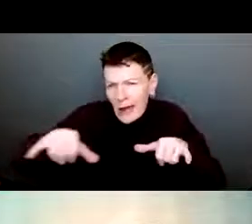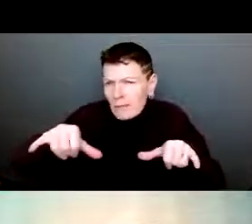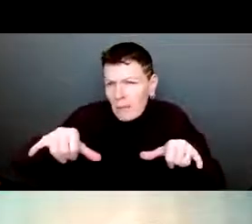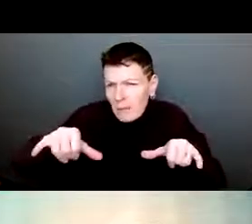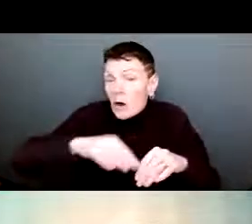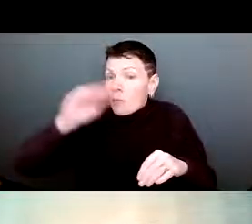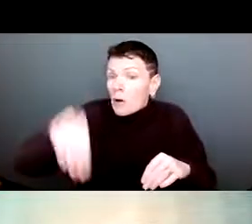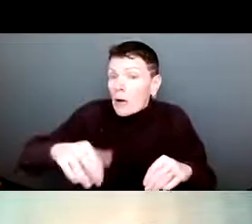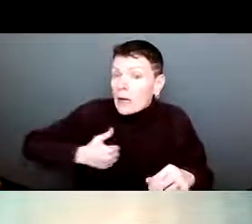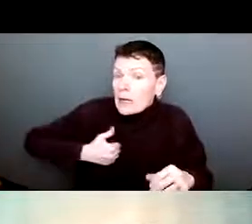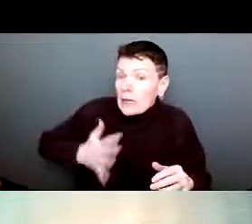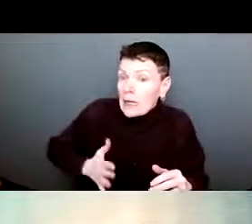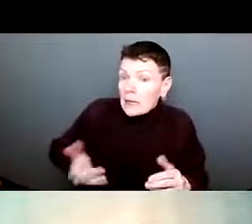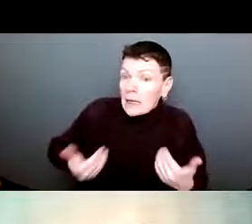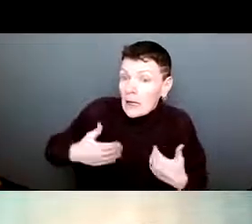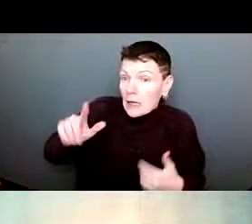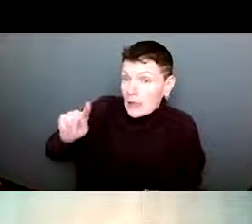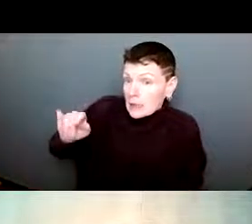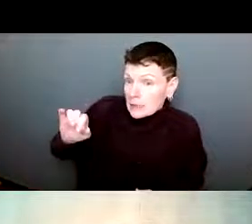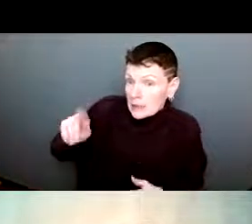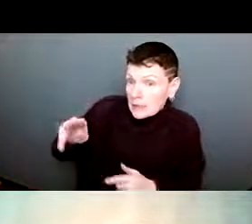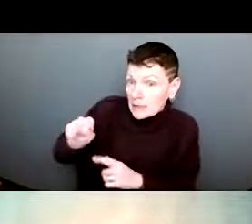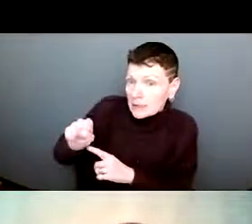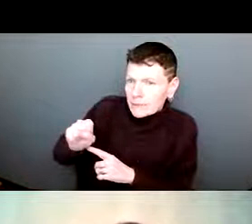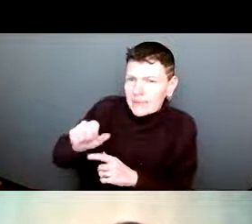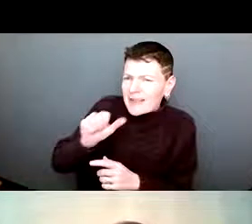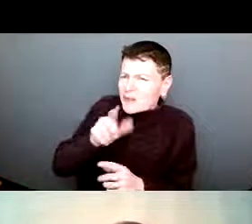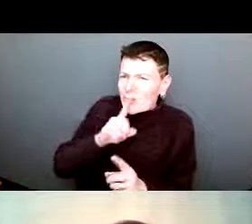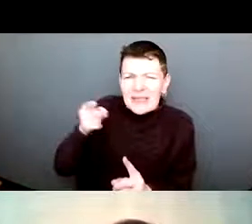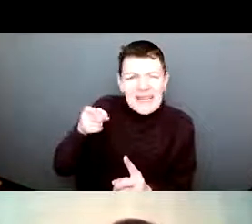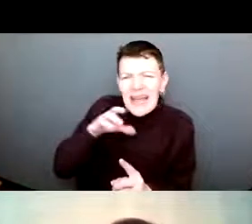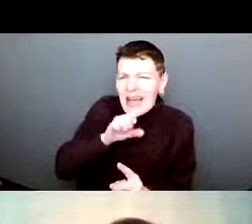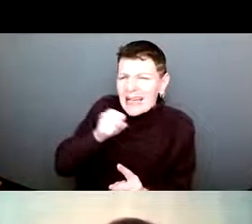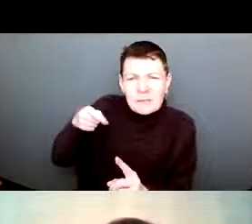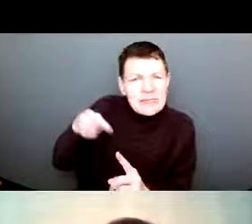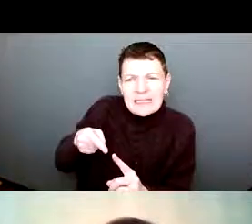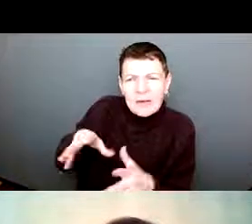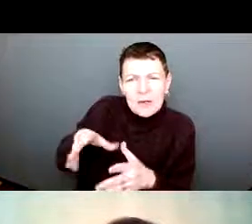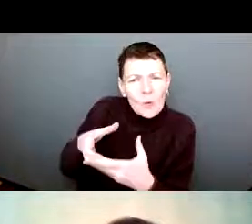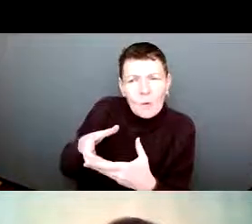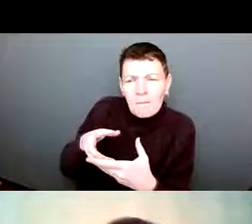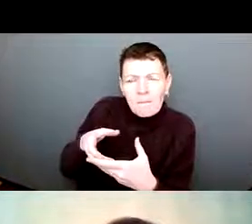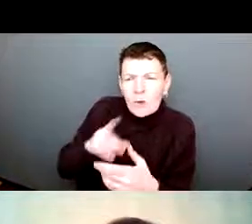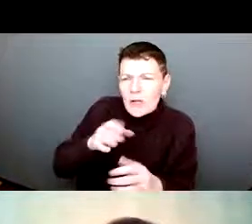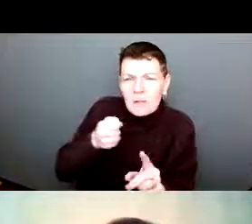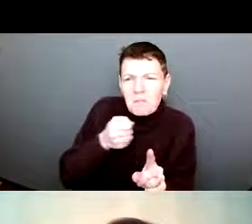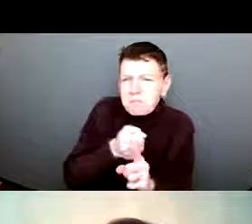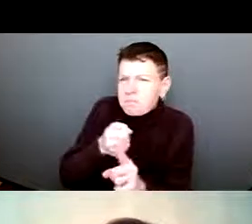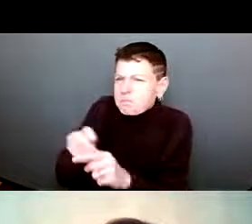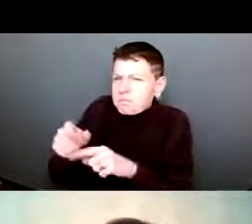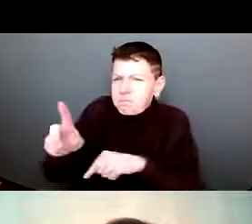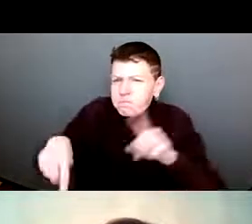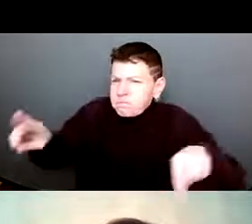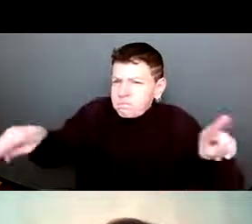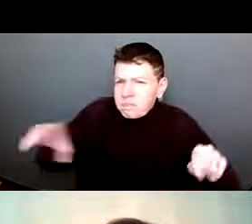of Canadians with tinnitus, it's not age specific. Tinnitus affects people, from